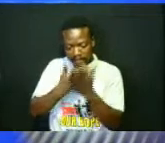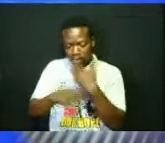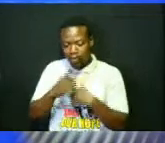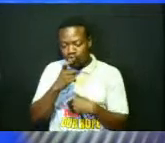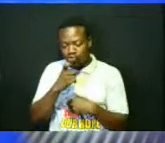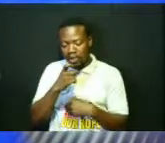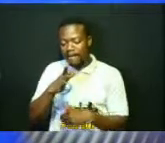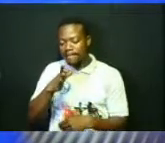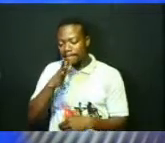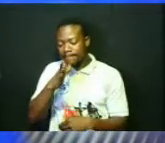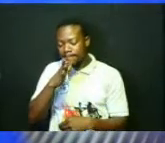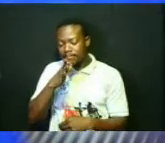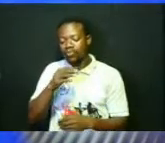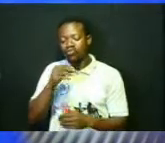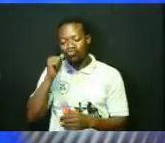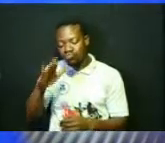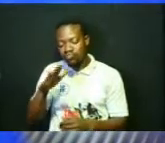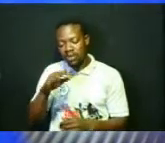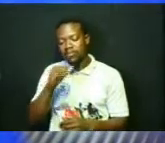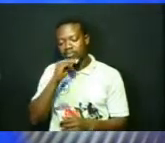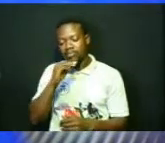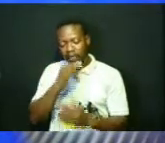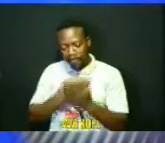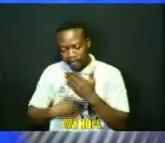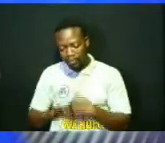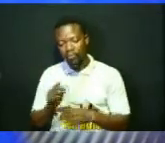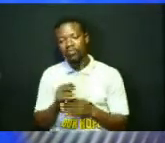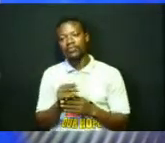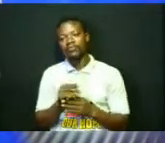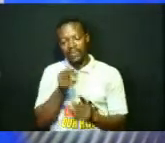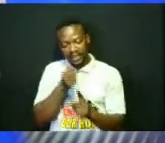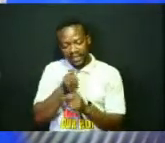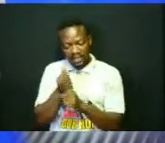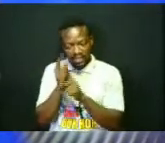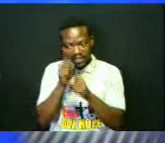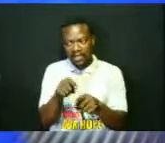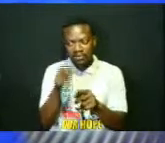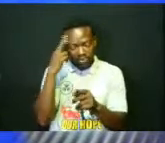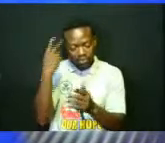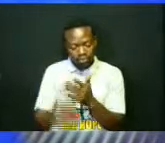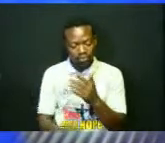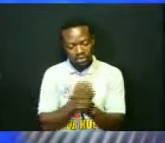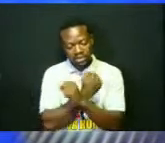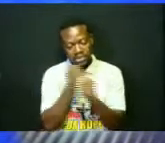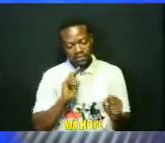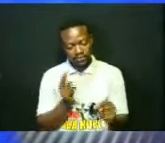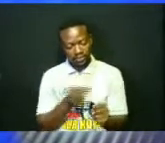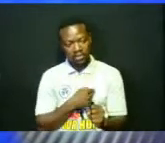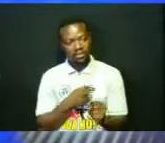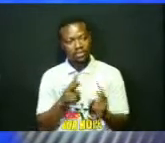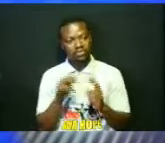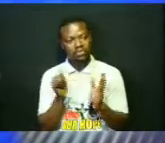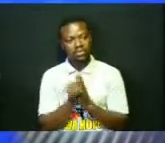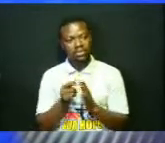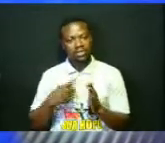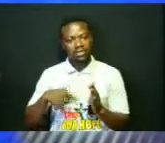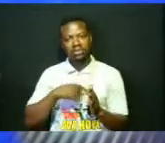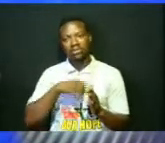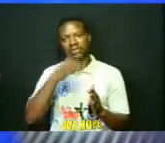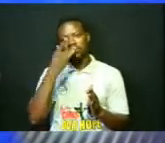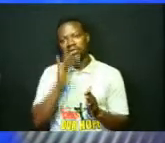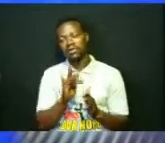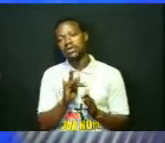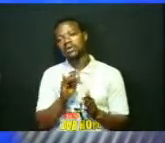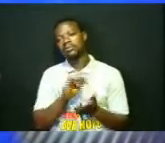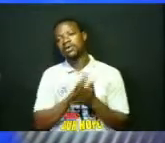woman, born under the law, to redeem those of us who were under the law, that we may obtain adoption to